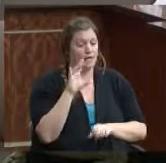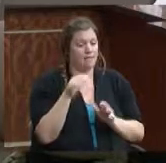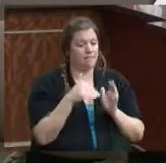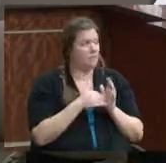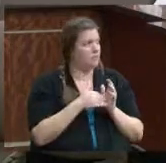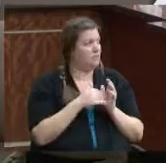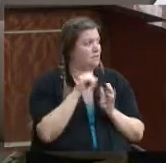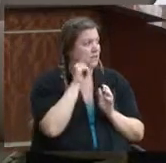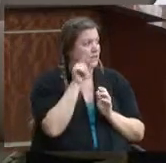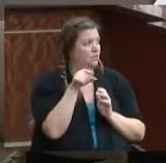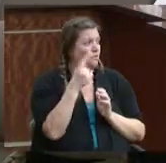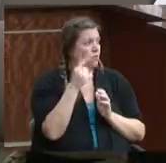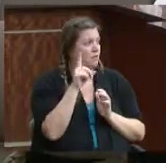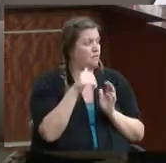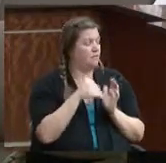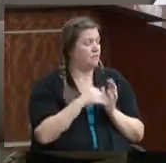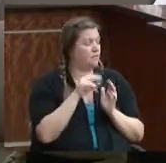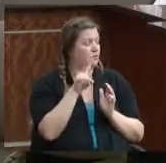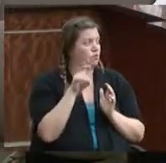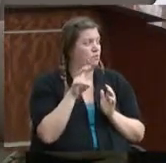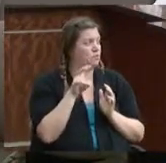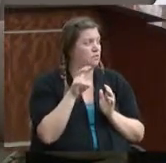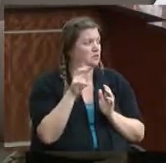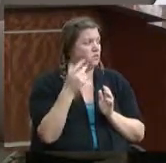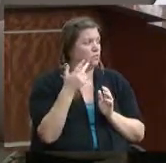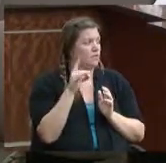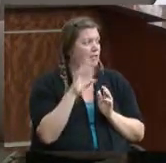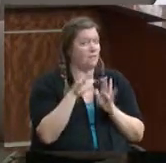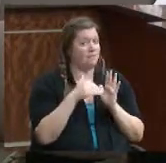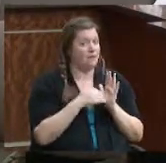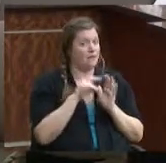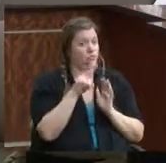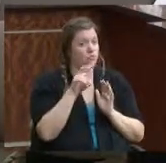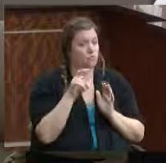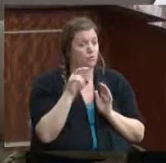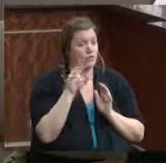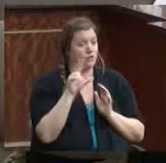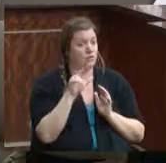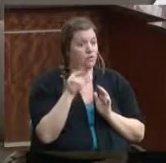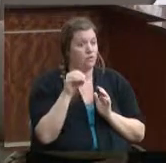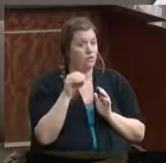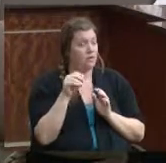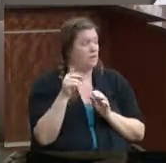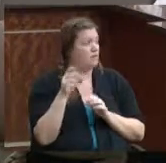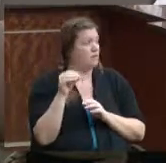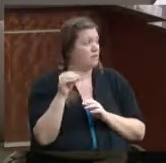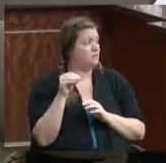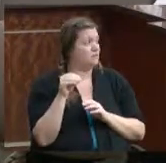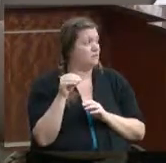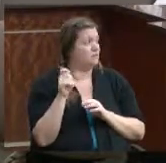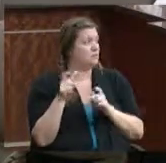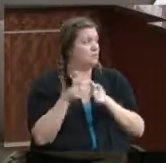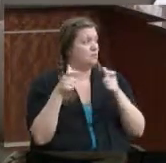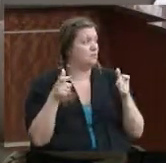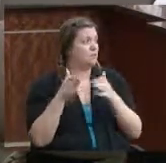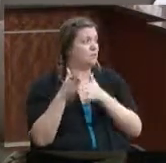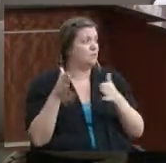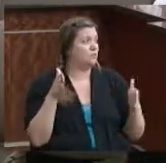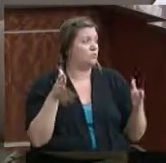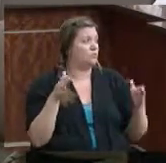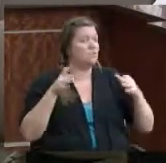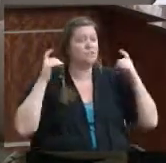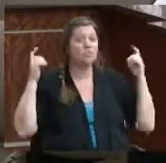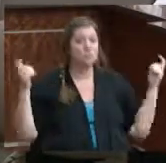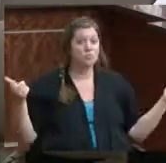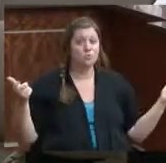28,000, not 1,200, 28,000 to 30,000? So that was the biggest thing. This thing's